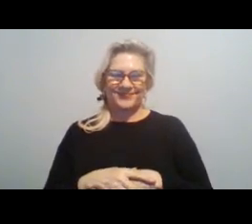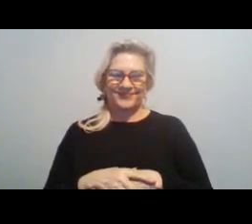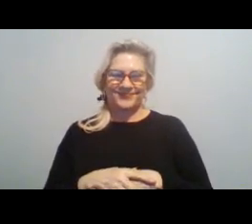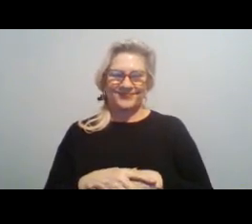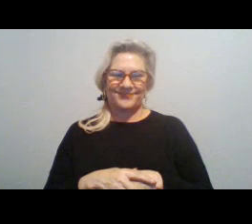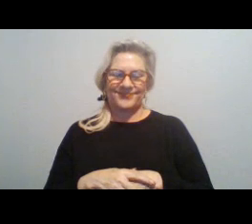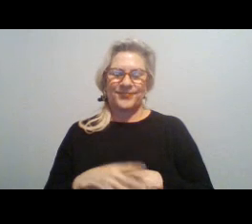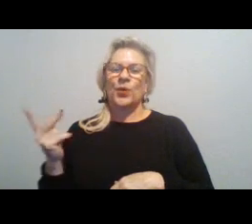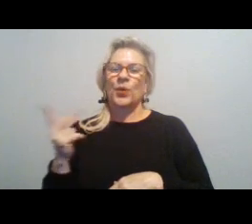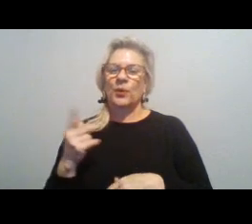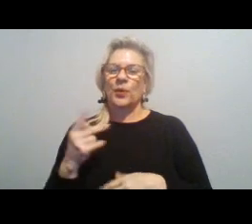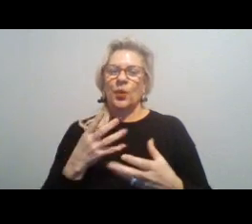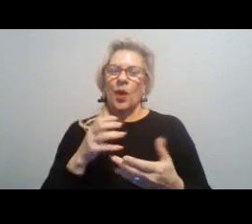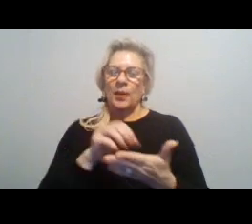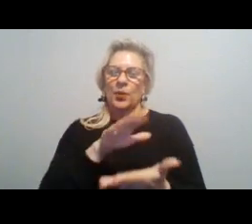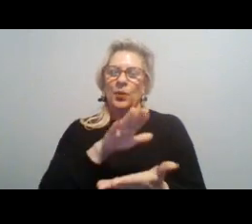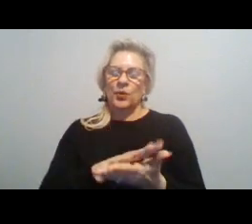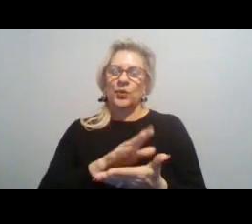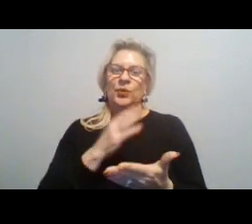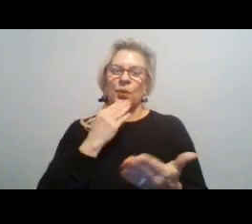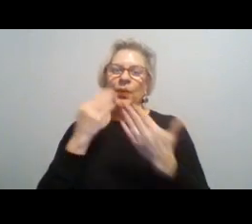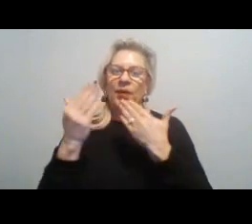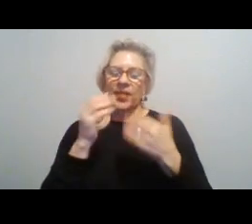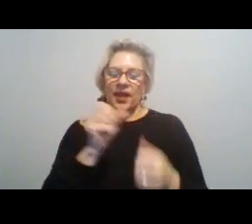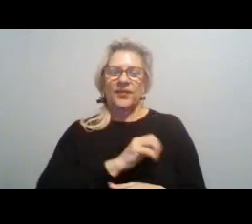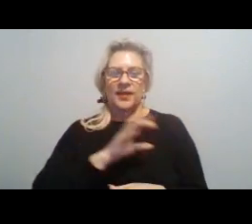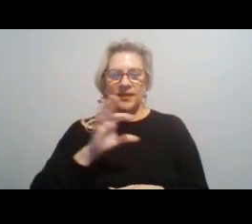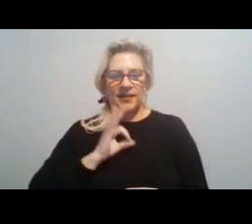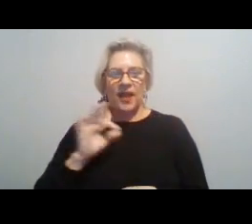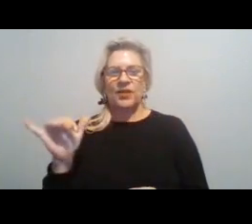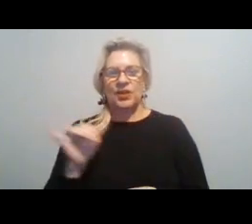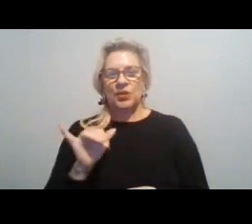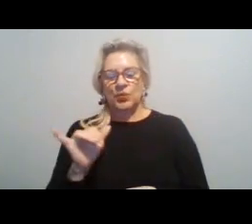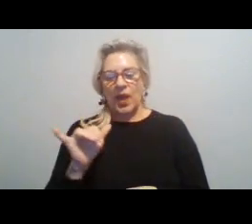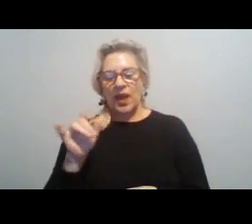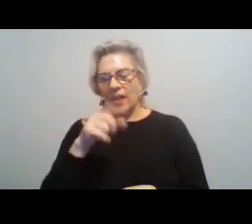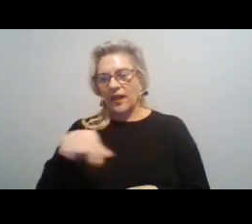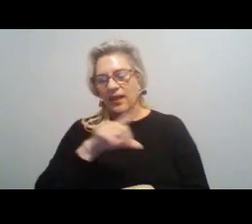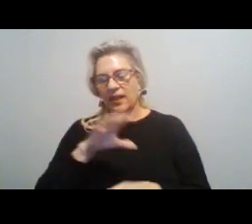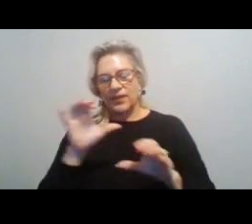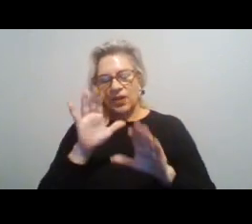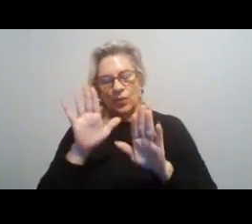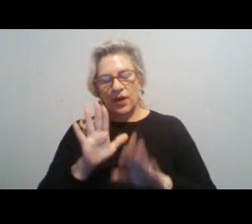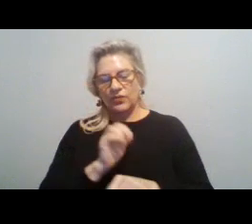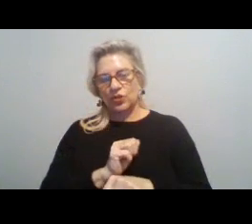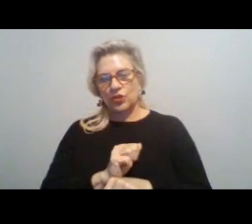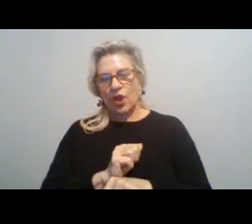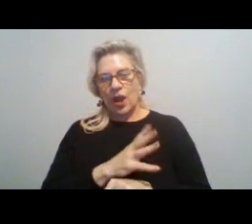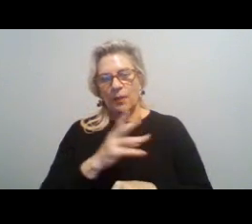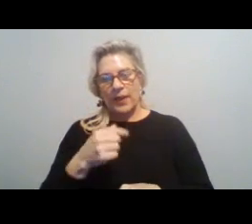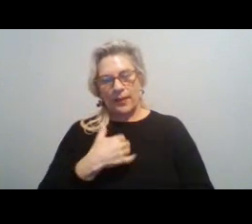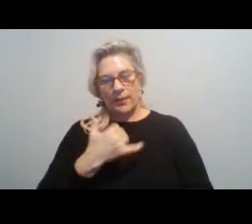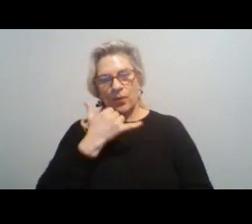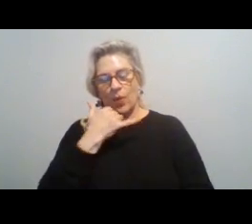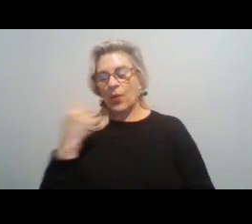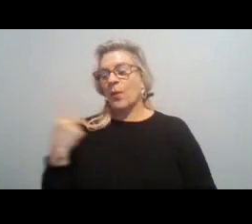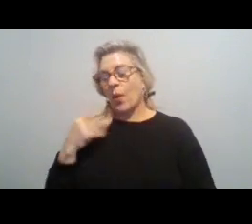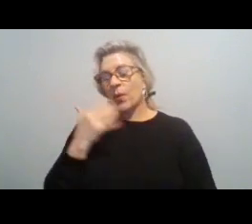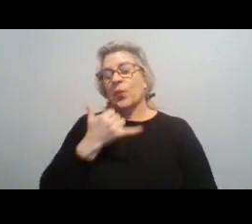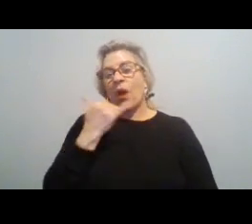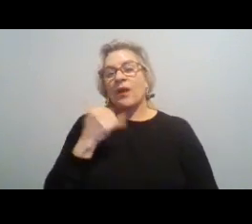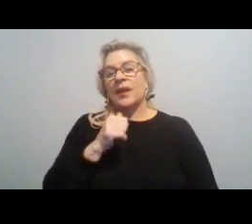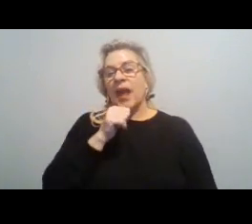We wanted to be on record to really thank commission staff as well. They've done a tremendous job, and we would both be remiss to